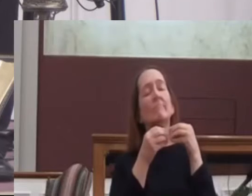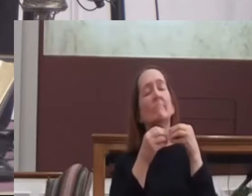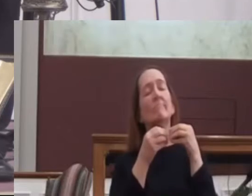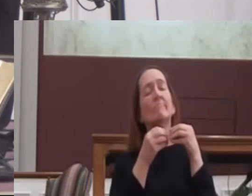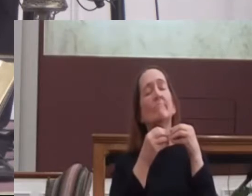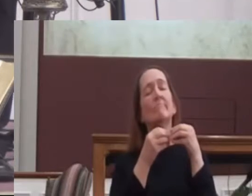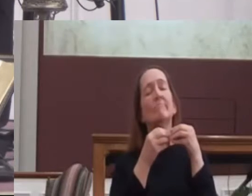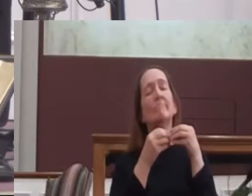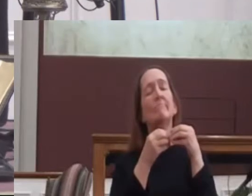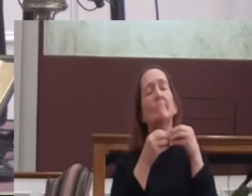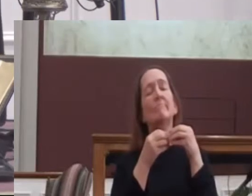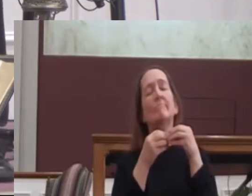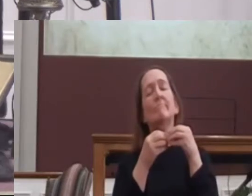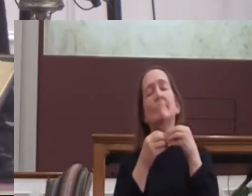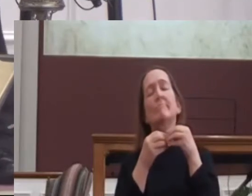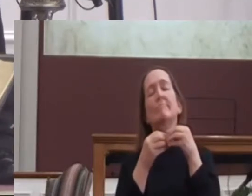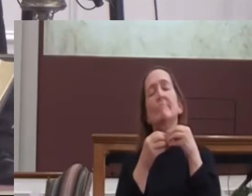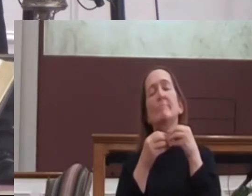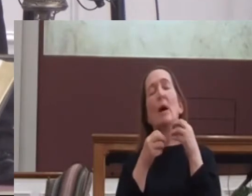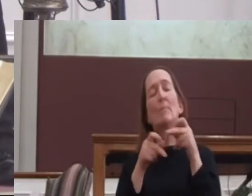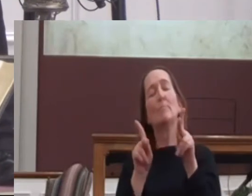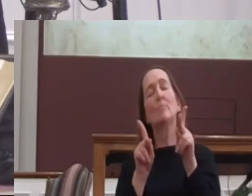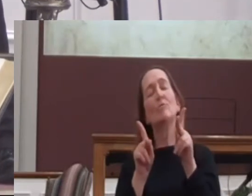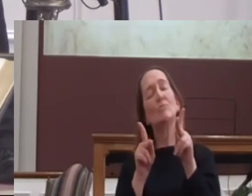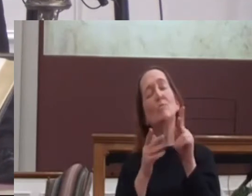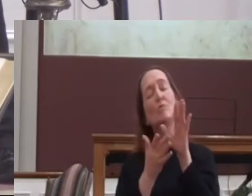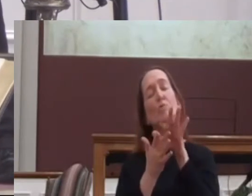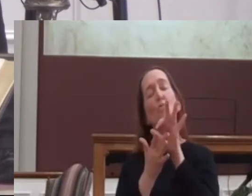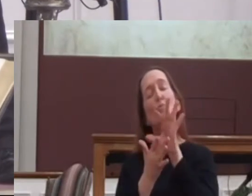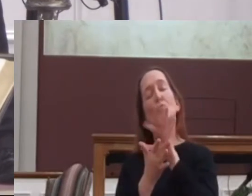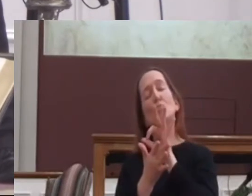You gave them the ability to choose.